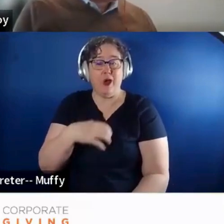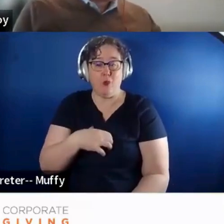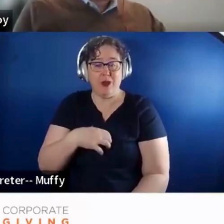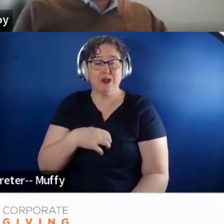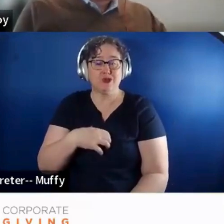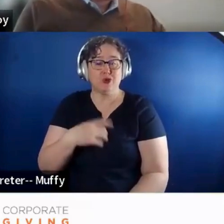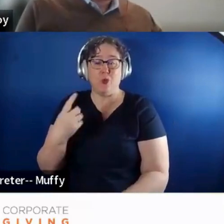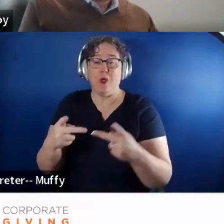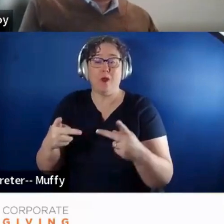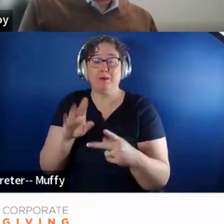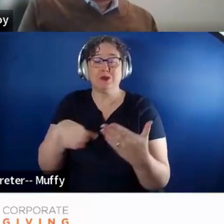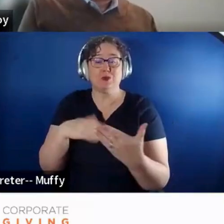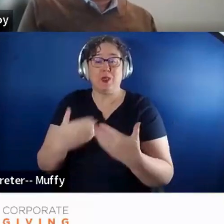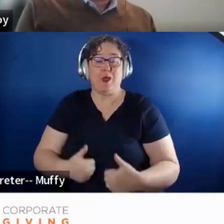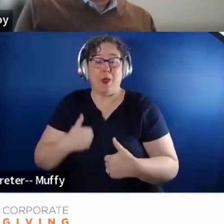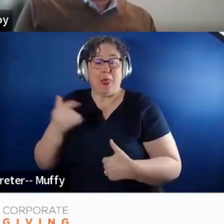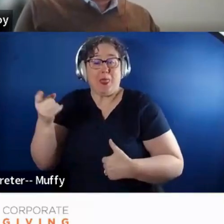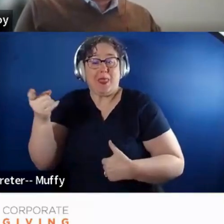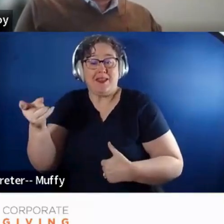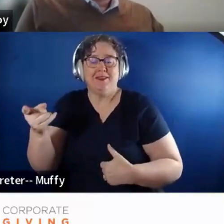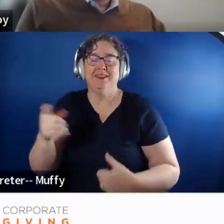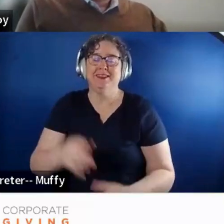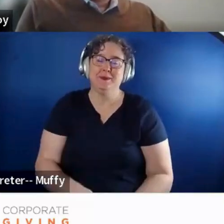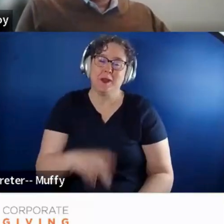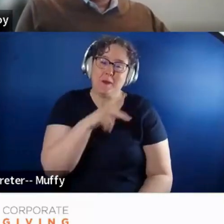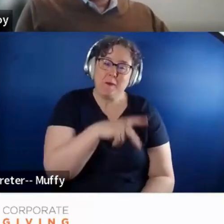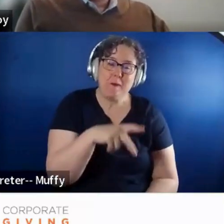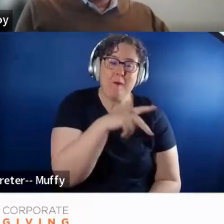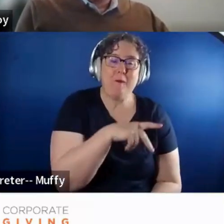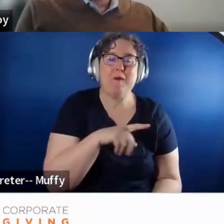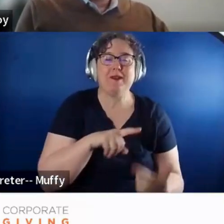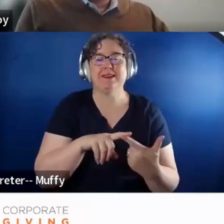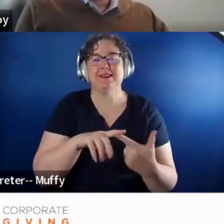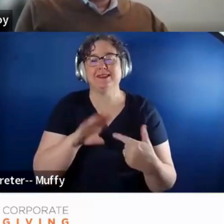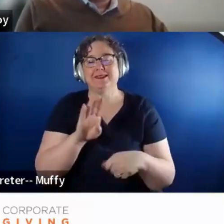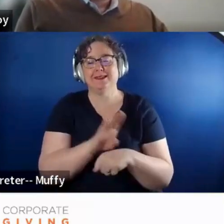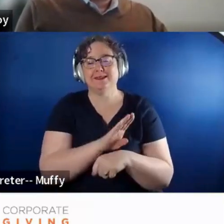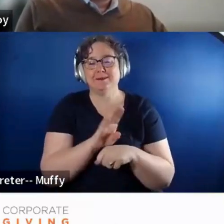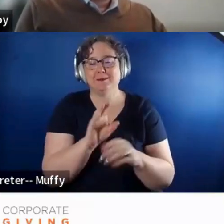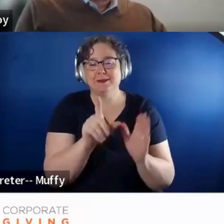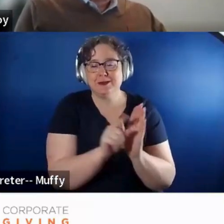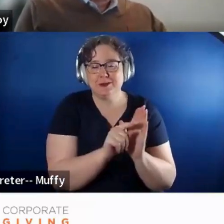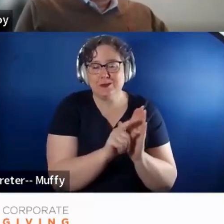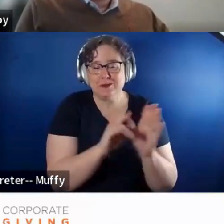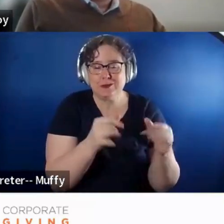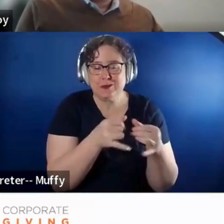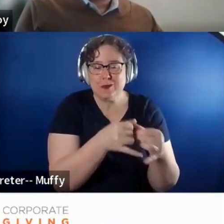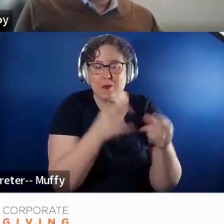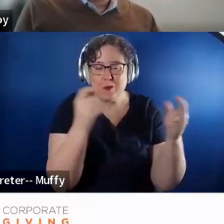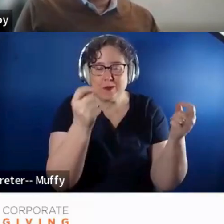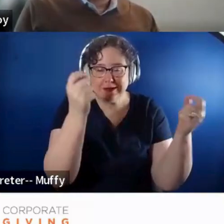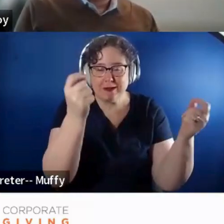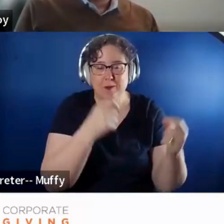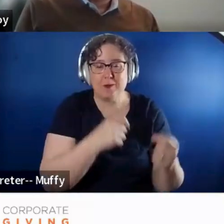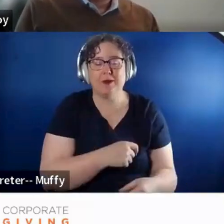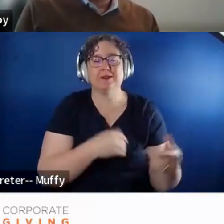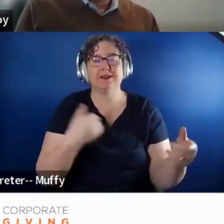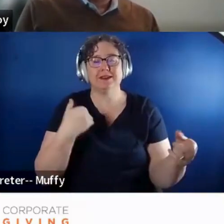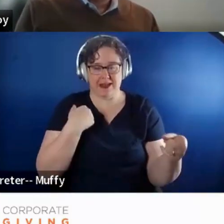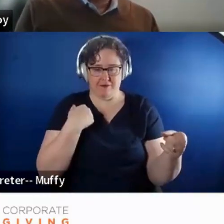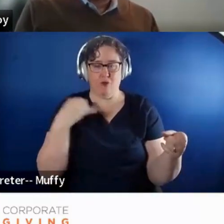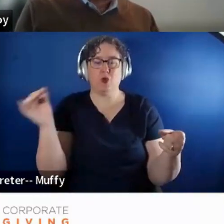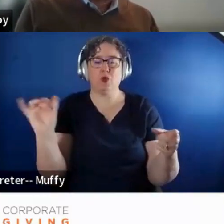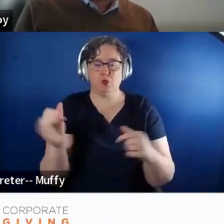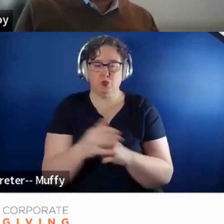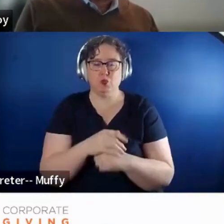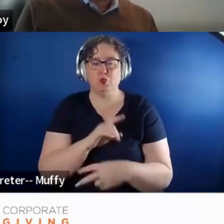things, whether it is the Portland Business Journal Awards ceremony, because they've got one down there as well,